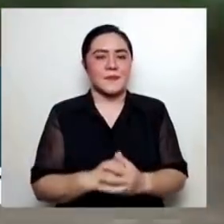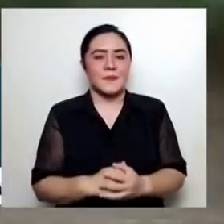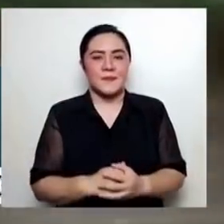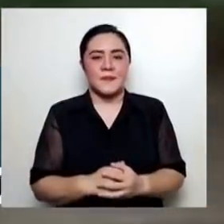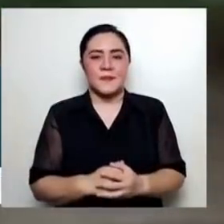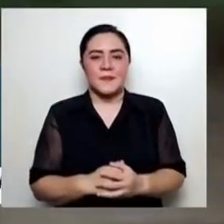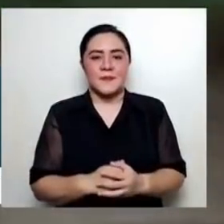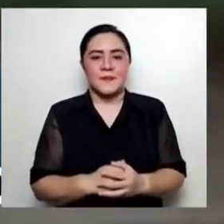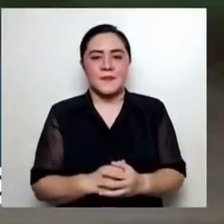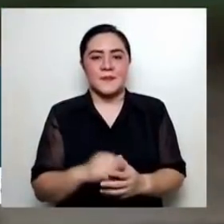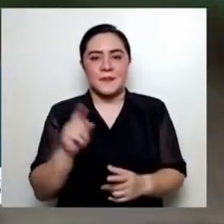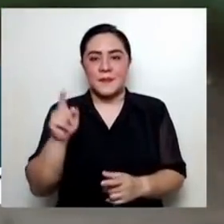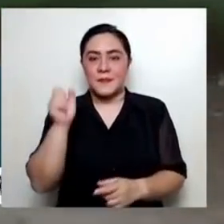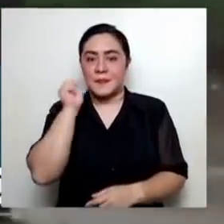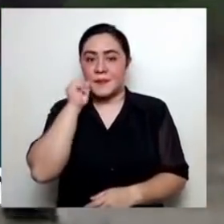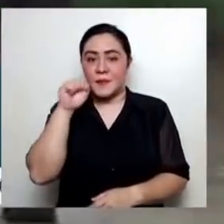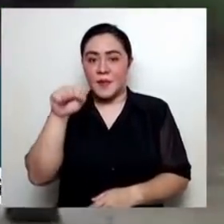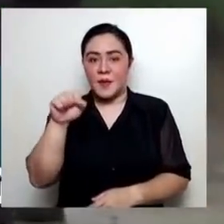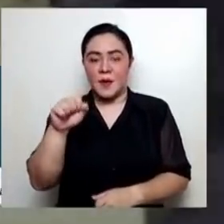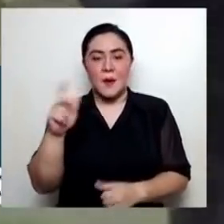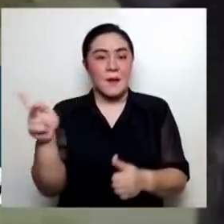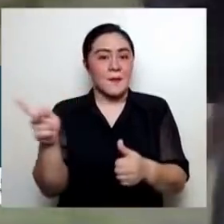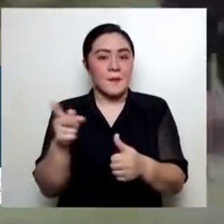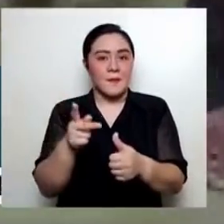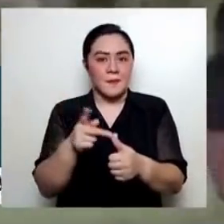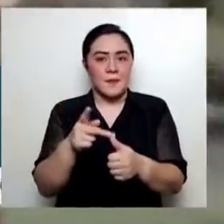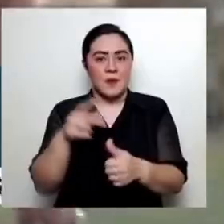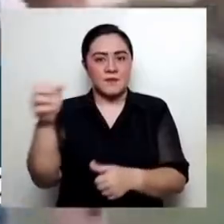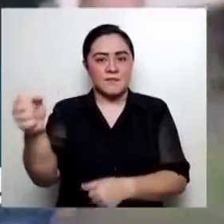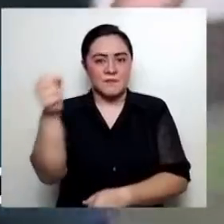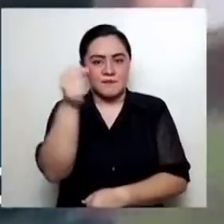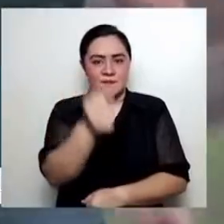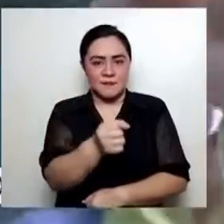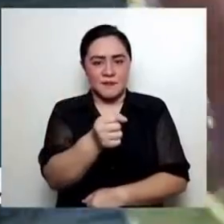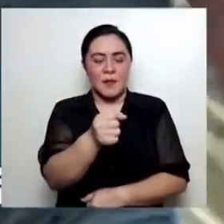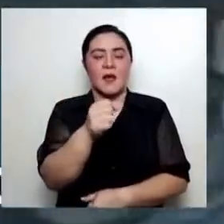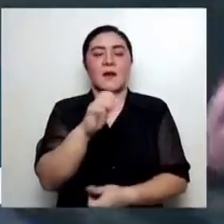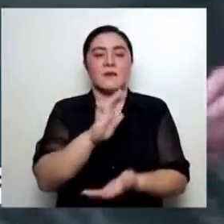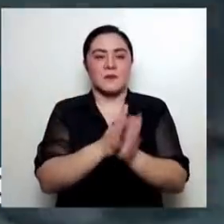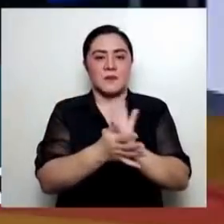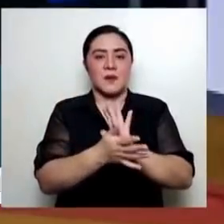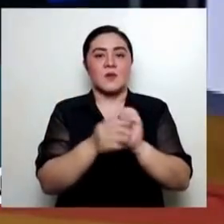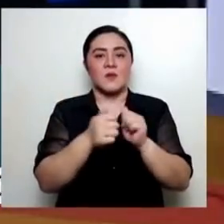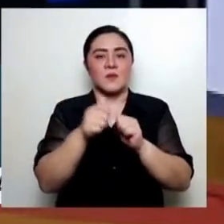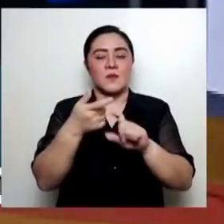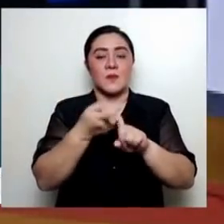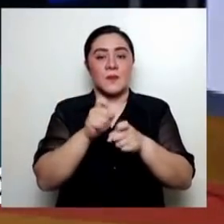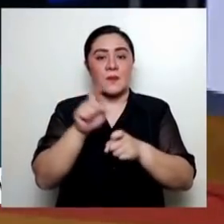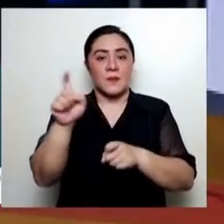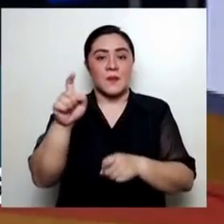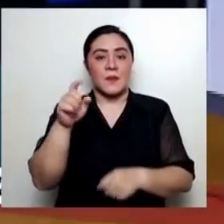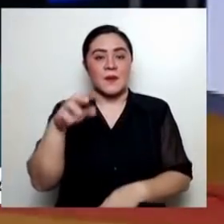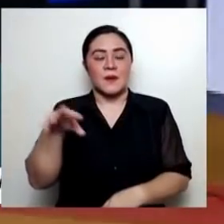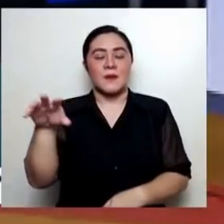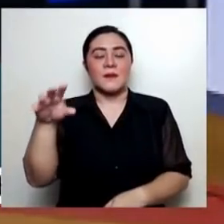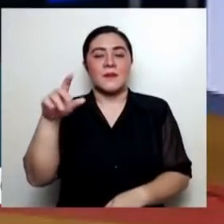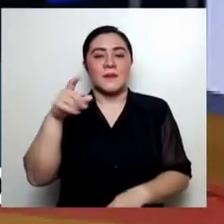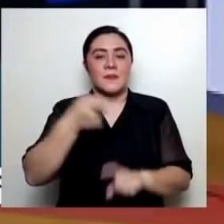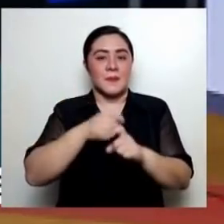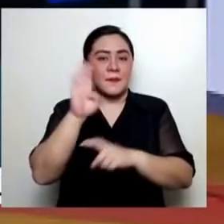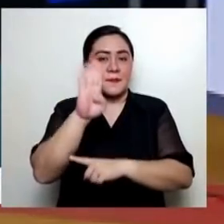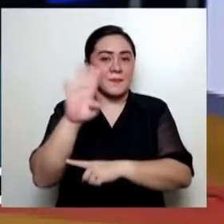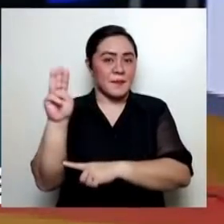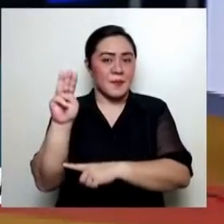Duterte Carpio was among the first cabinet appointees announced by leading presidential bet Ferdinand Marcos Jr. The Marcos camp has also said they are